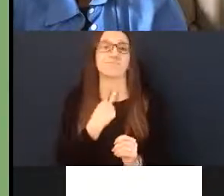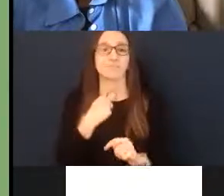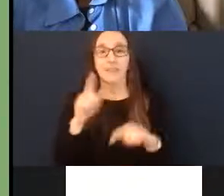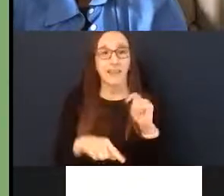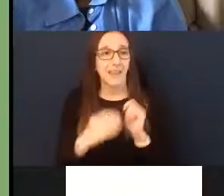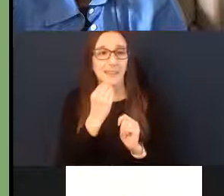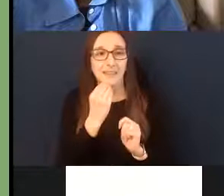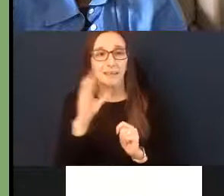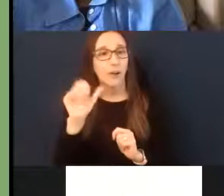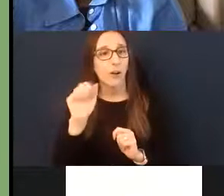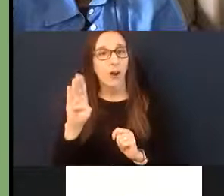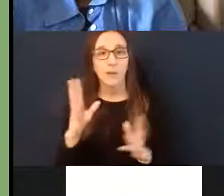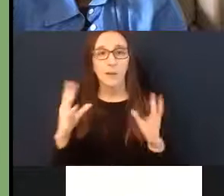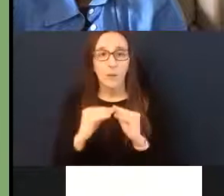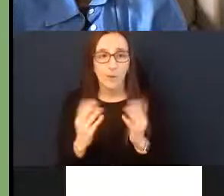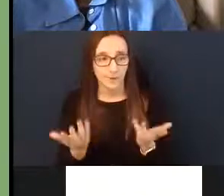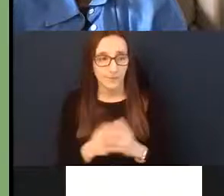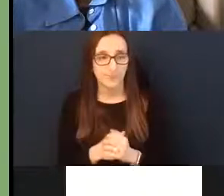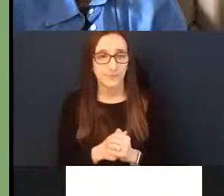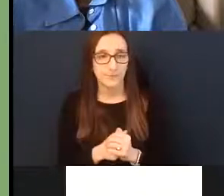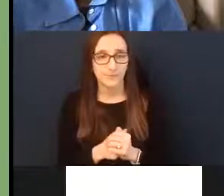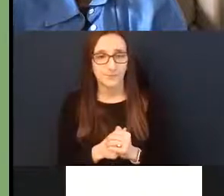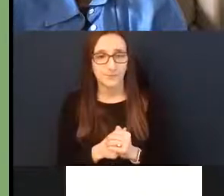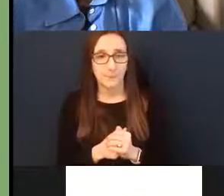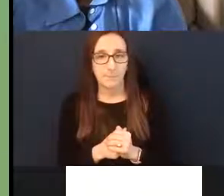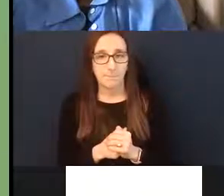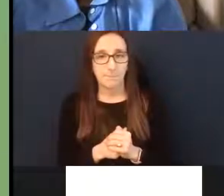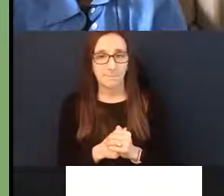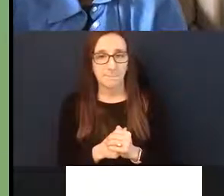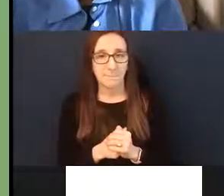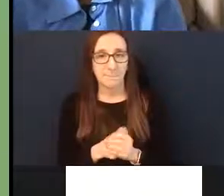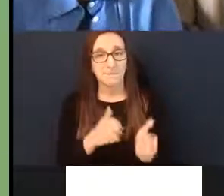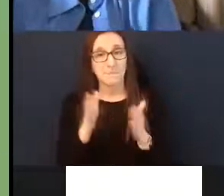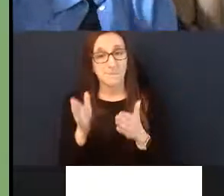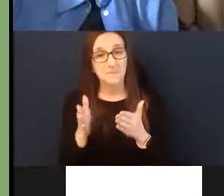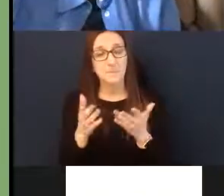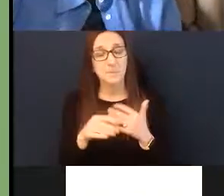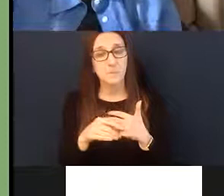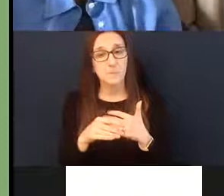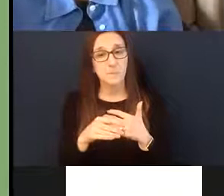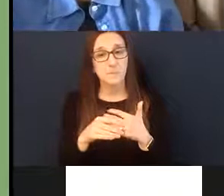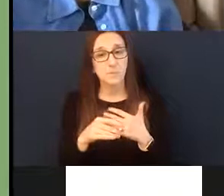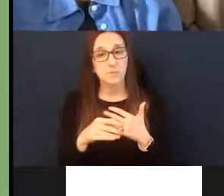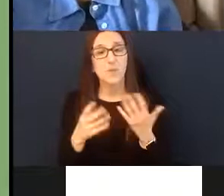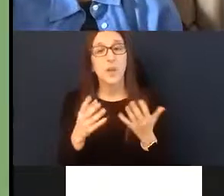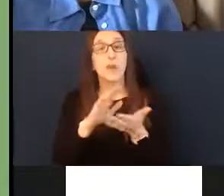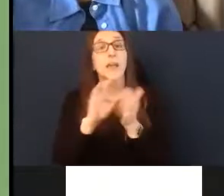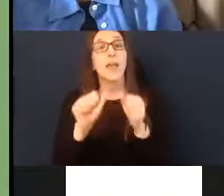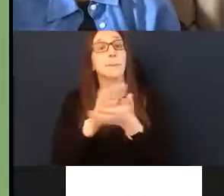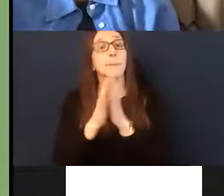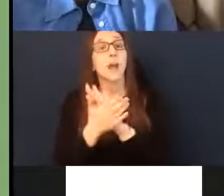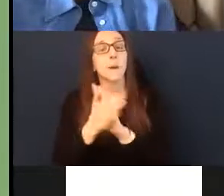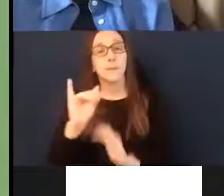anymore. Another con of the keto diet is the development of insulin resistance,